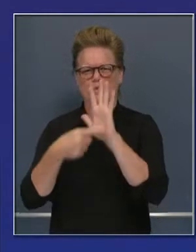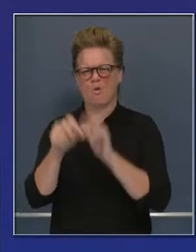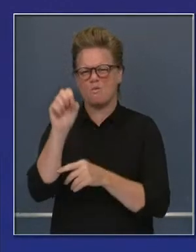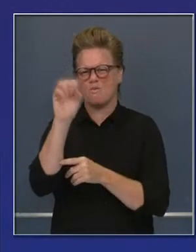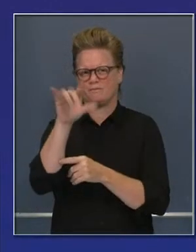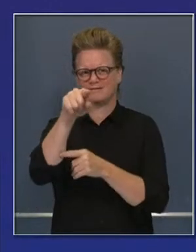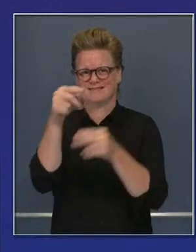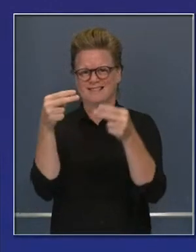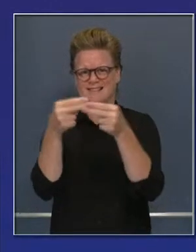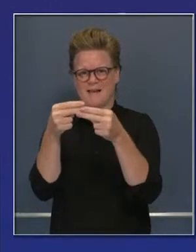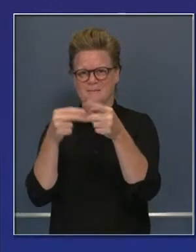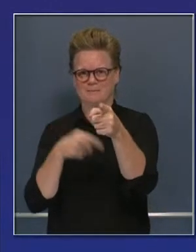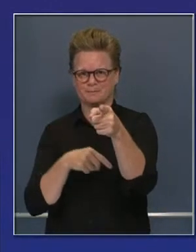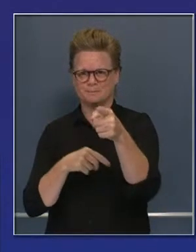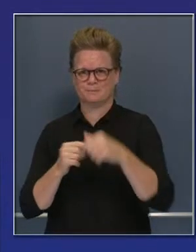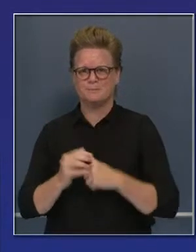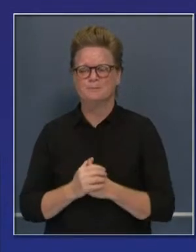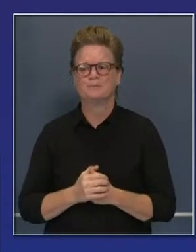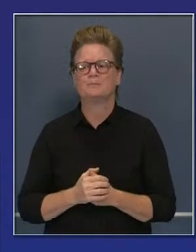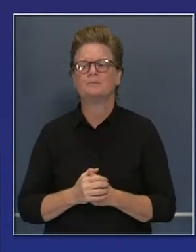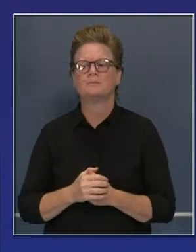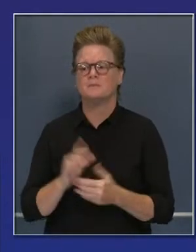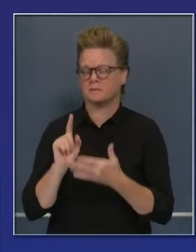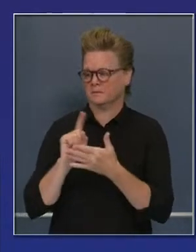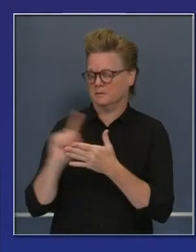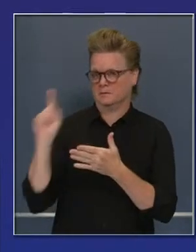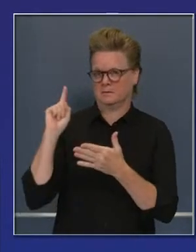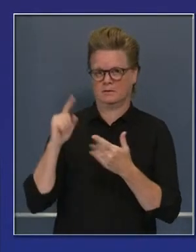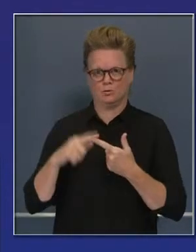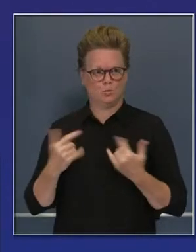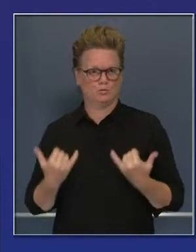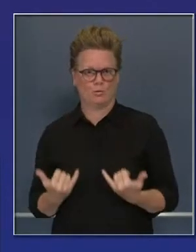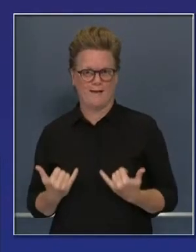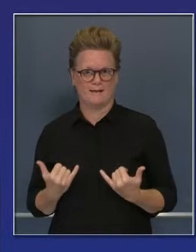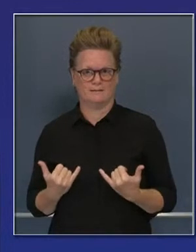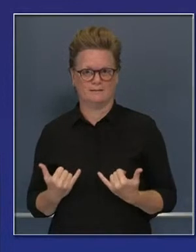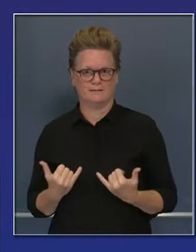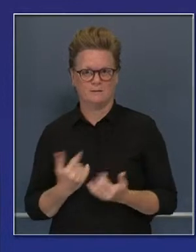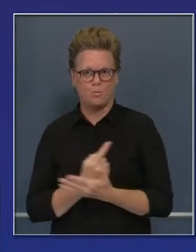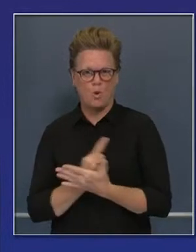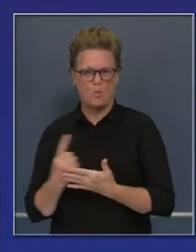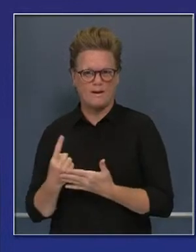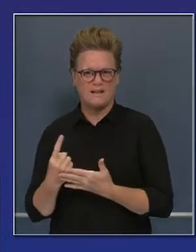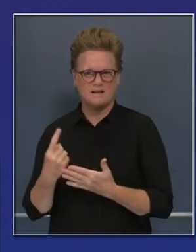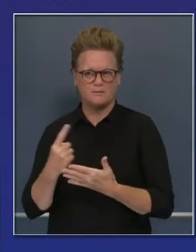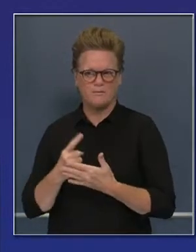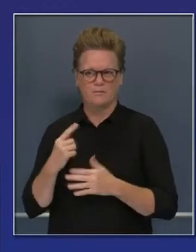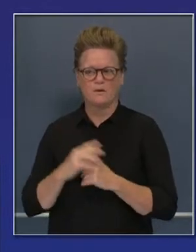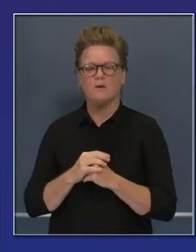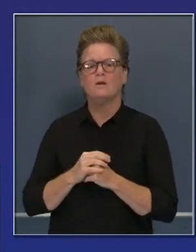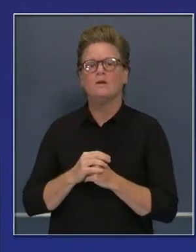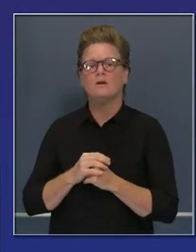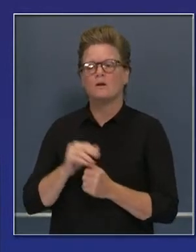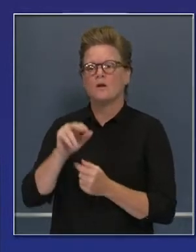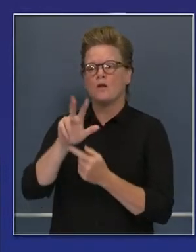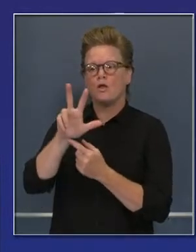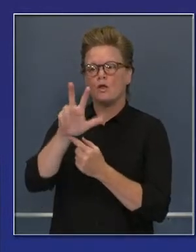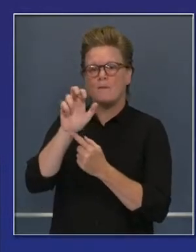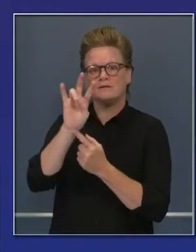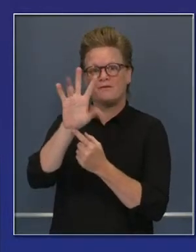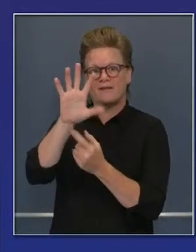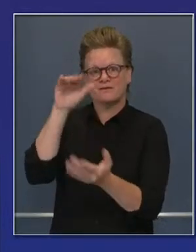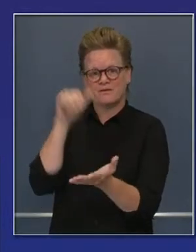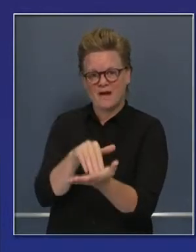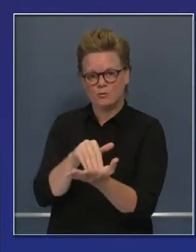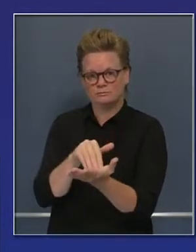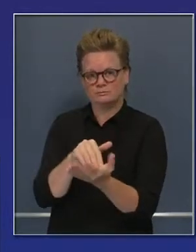days ago, I updated you on the Lake Napa complex of fires, some 375,000 acres.